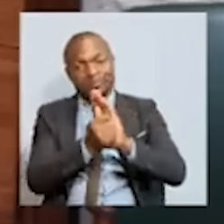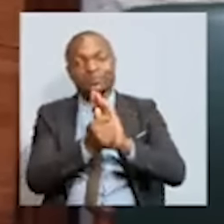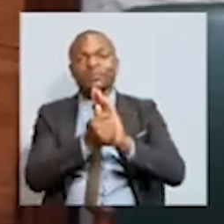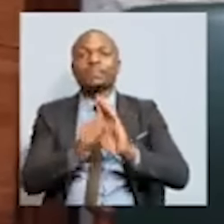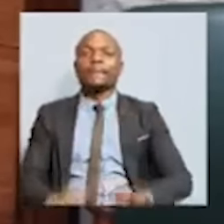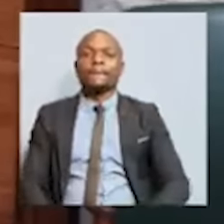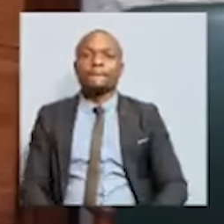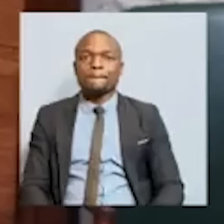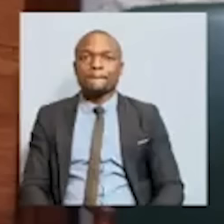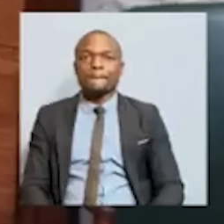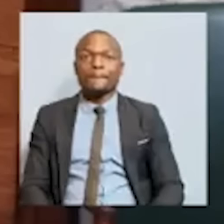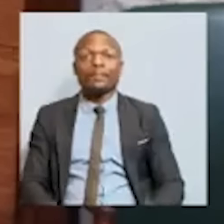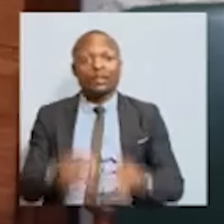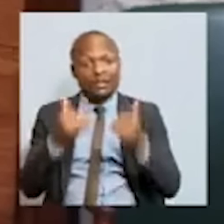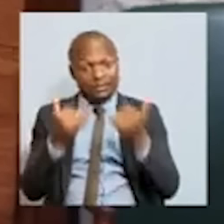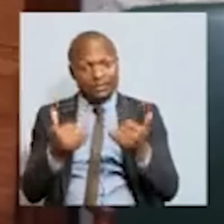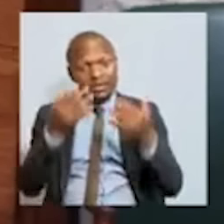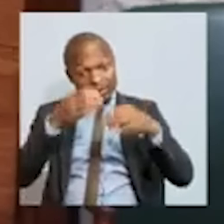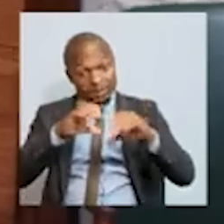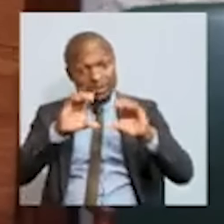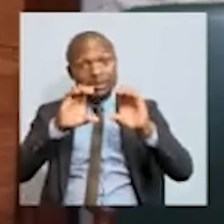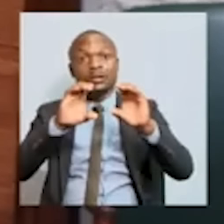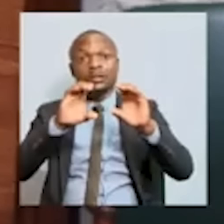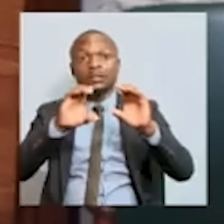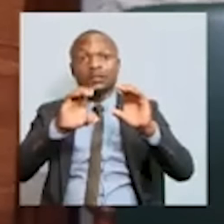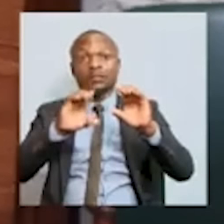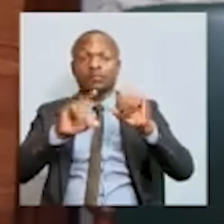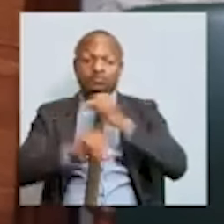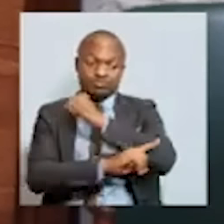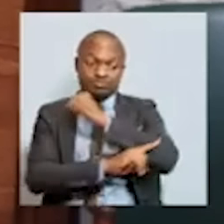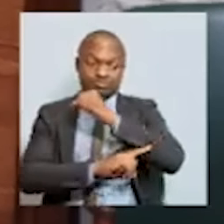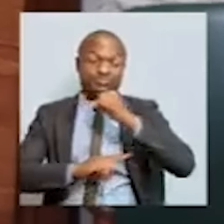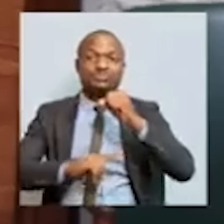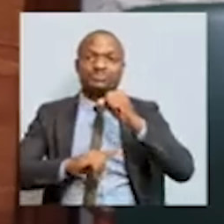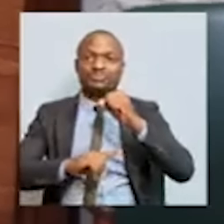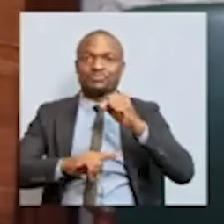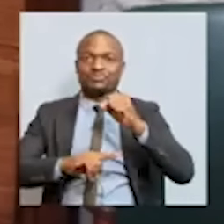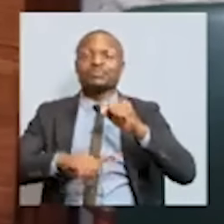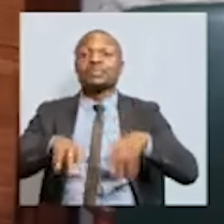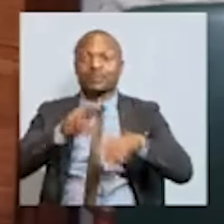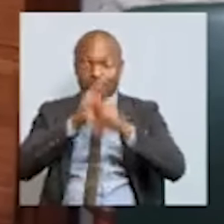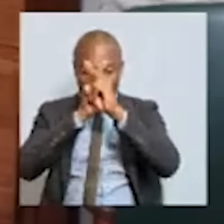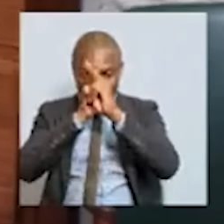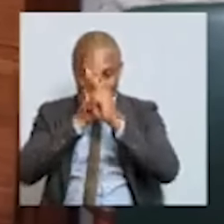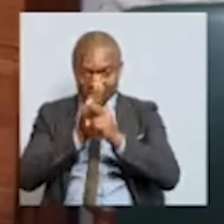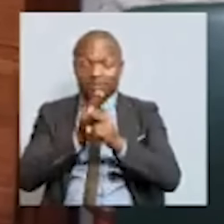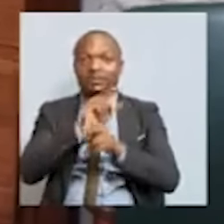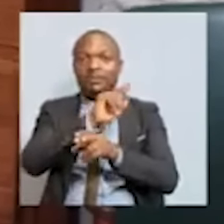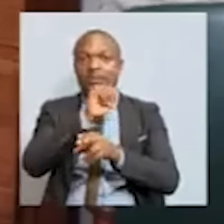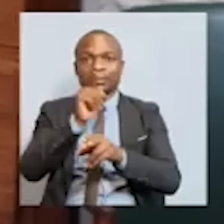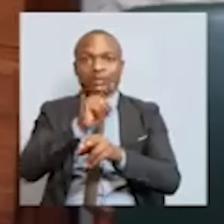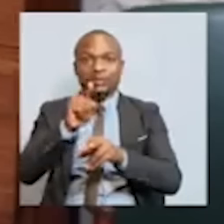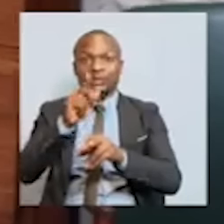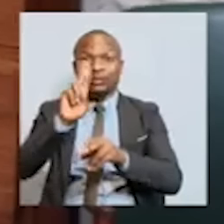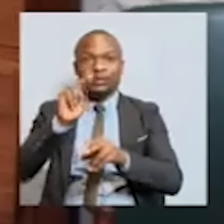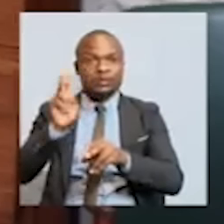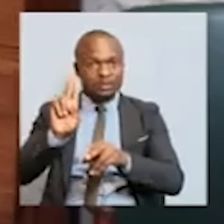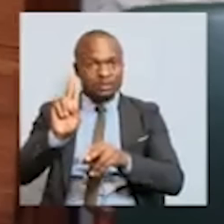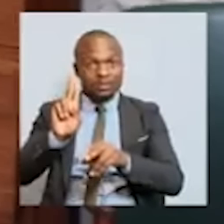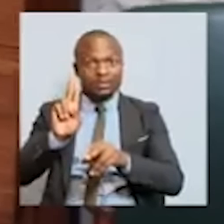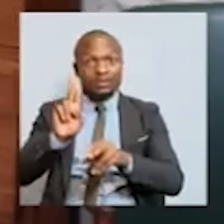I will now proceed to reprimand Mr. Munir Zulu MP. Mr. Munir Zulu